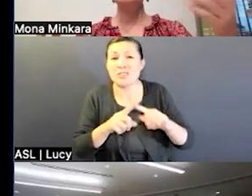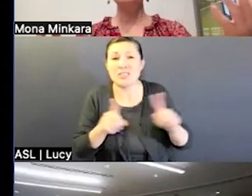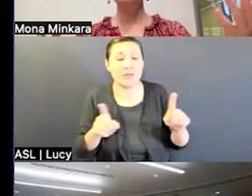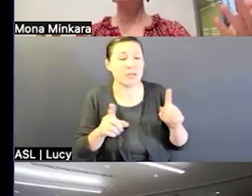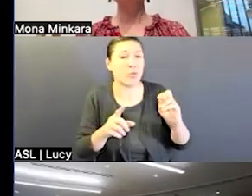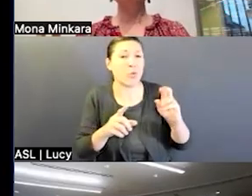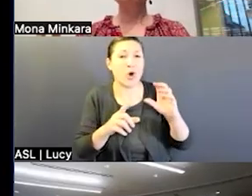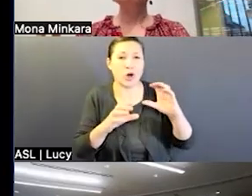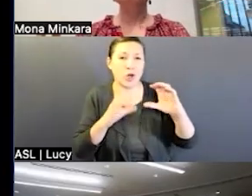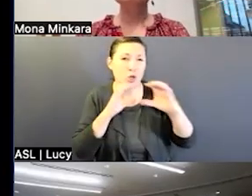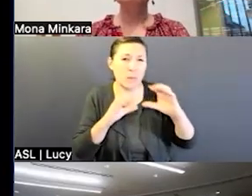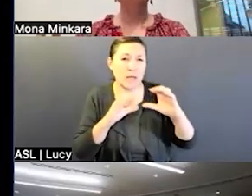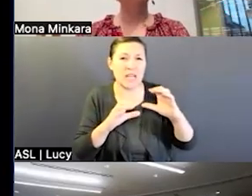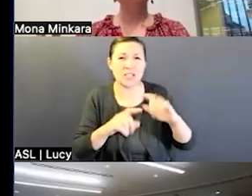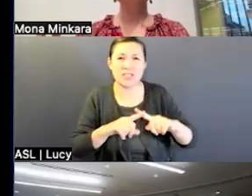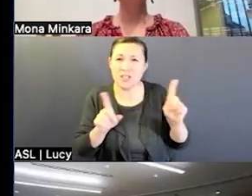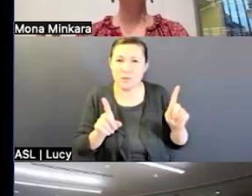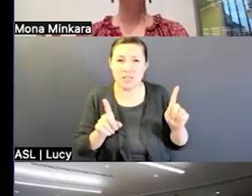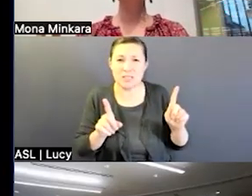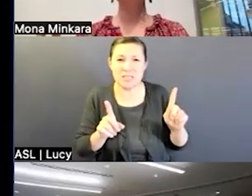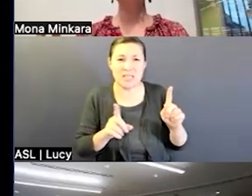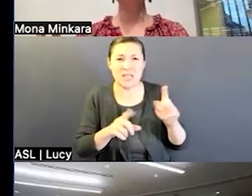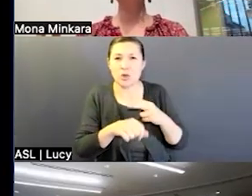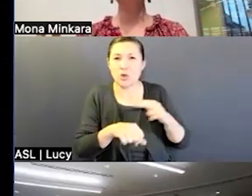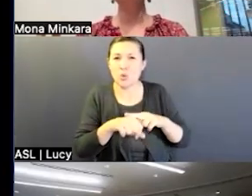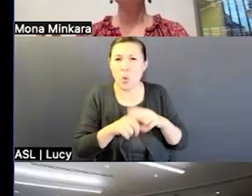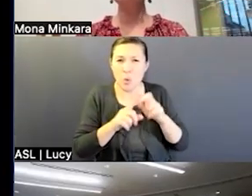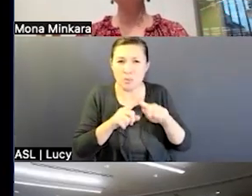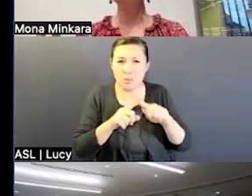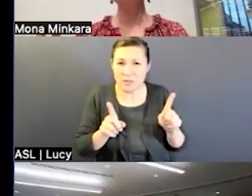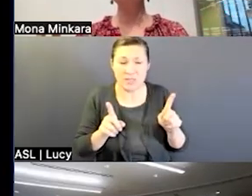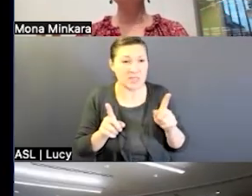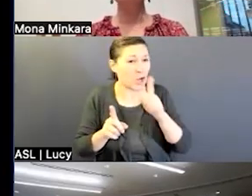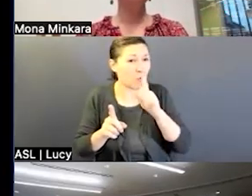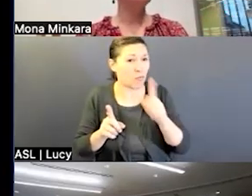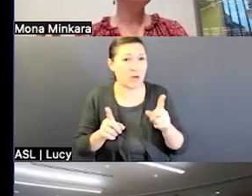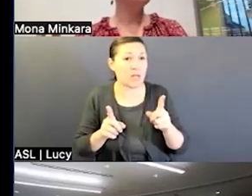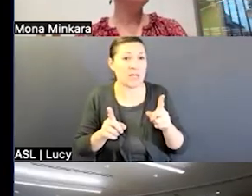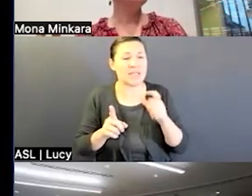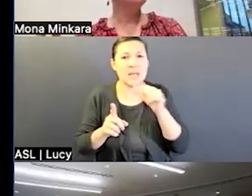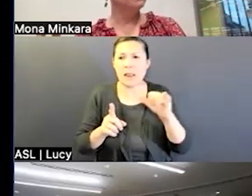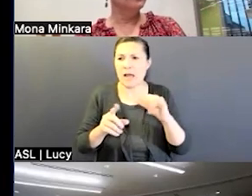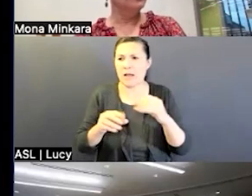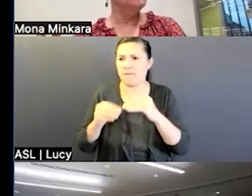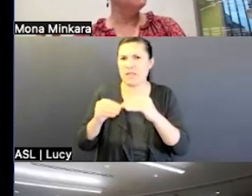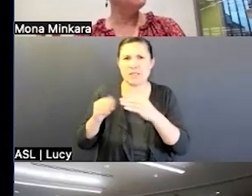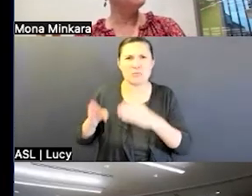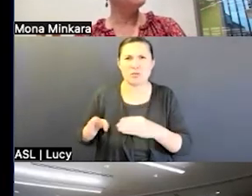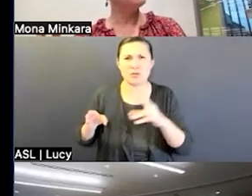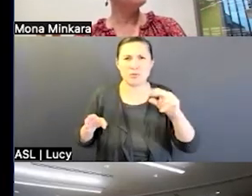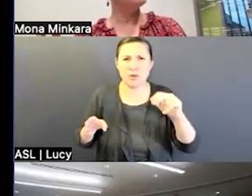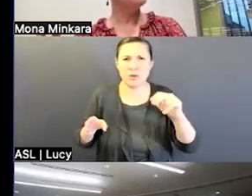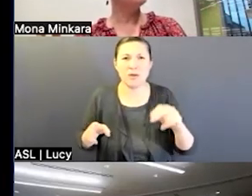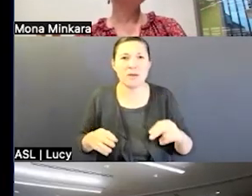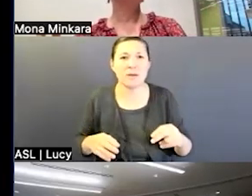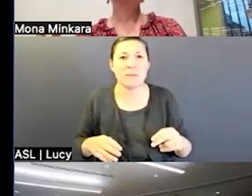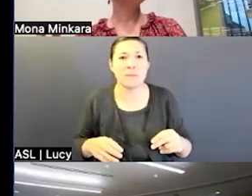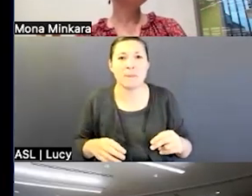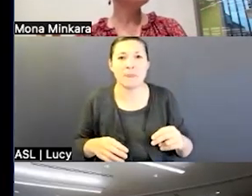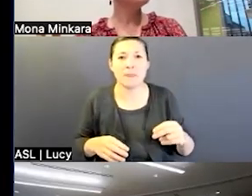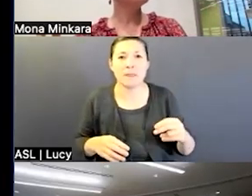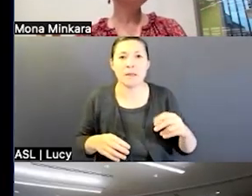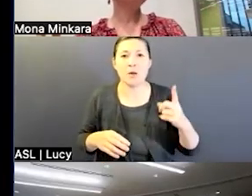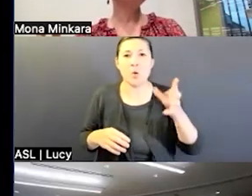So isn't it? And it just shows you there's nothing to be fixed. Especially given the spectrum of what an